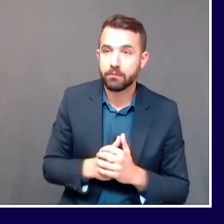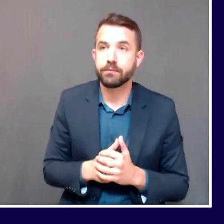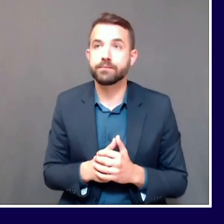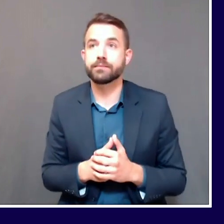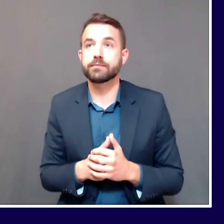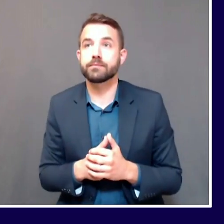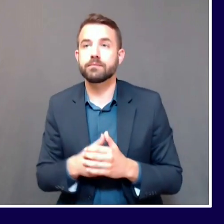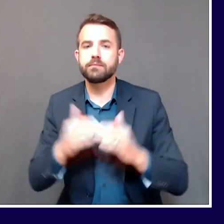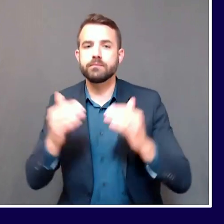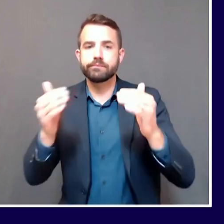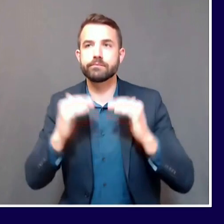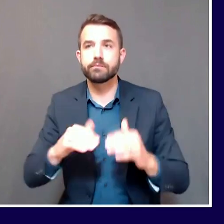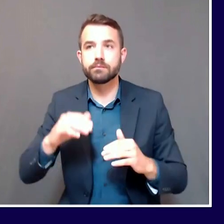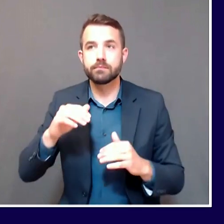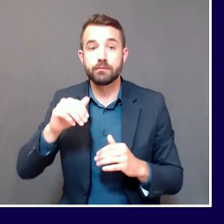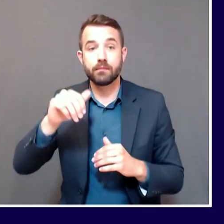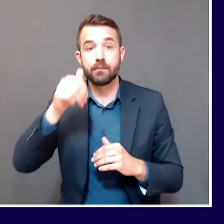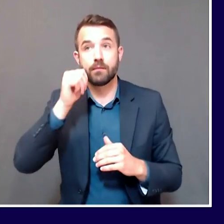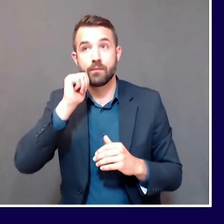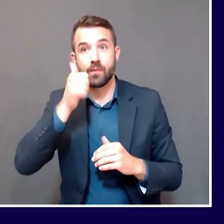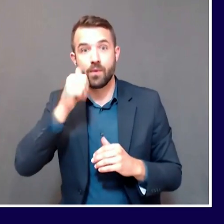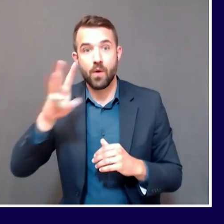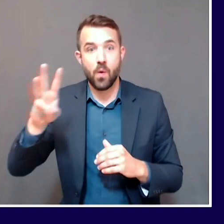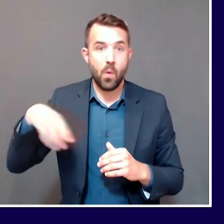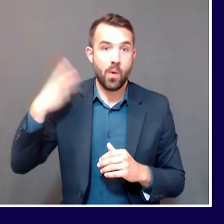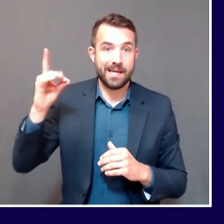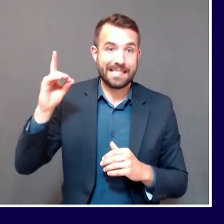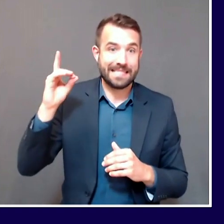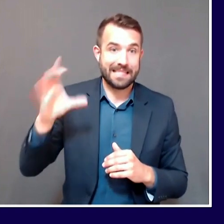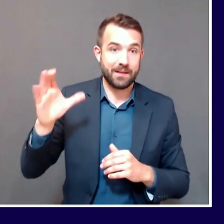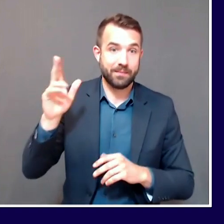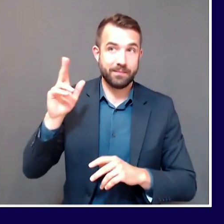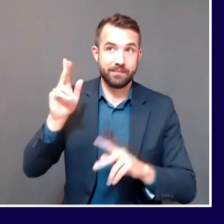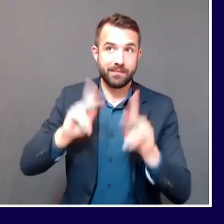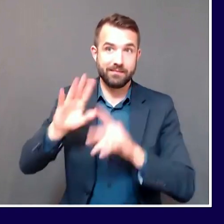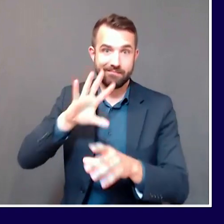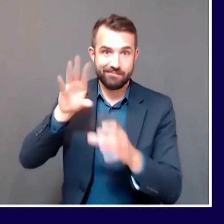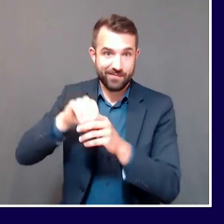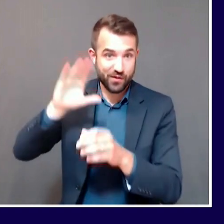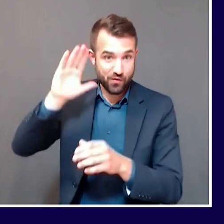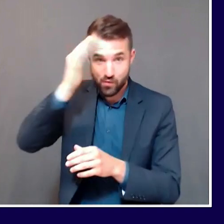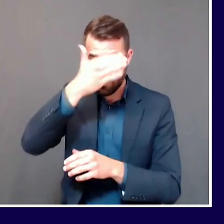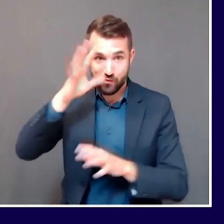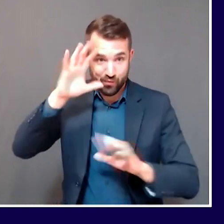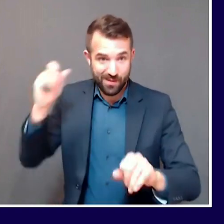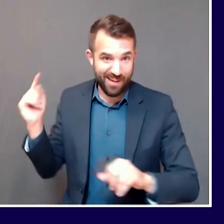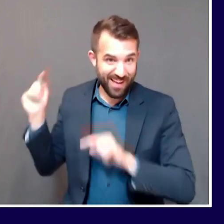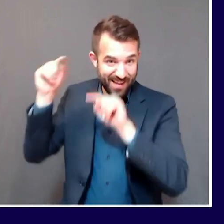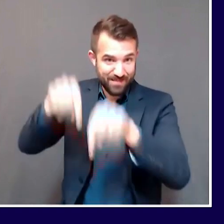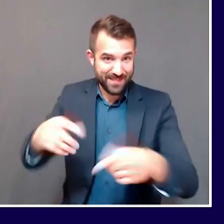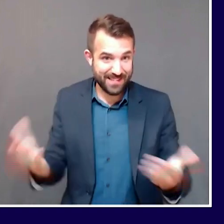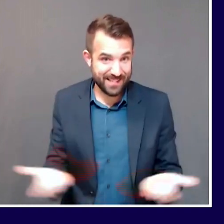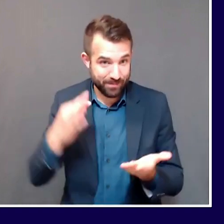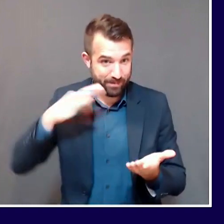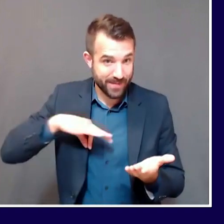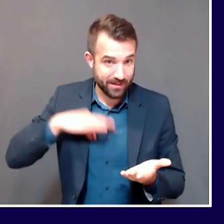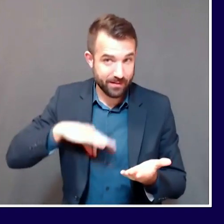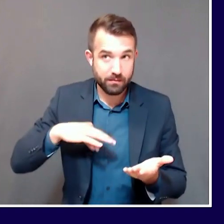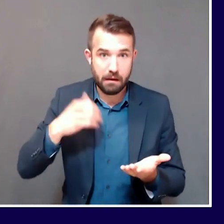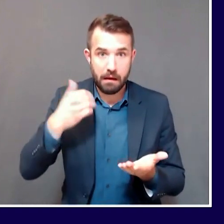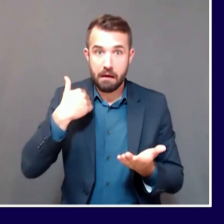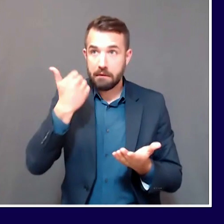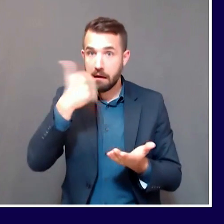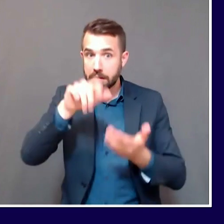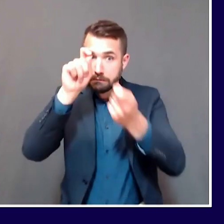out-of-staters coming tomorrow from Washington, including the president. And curious about the specifics of testing or